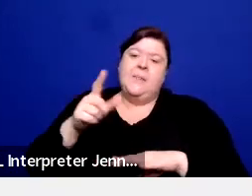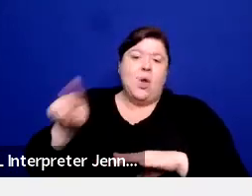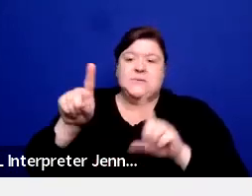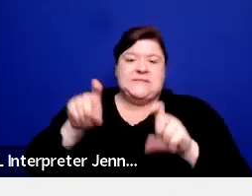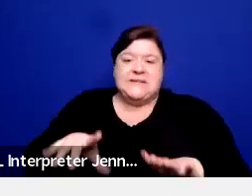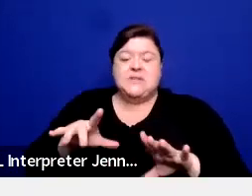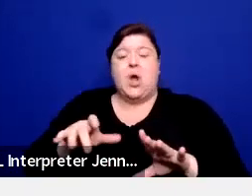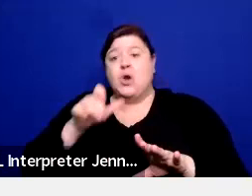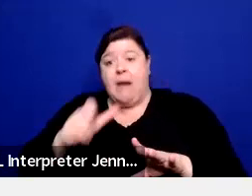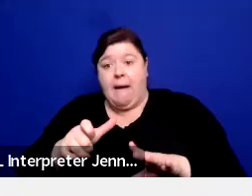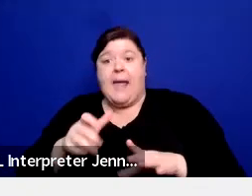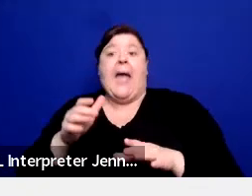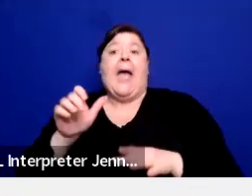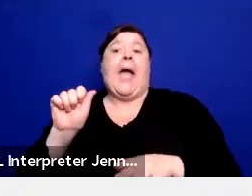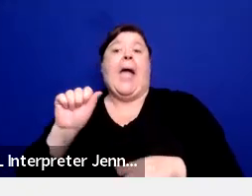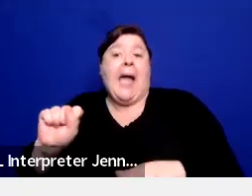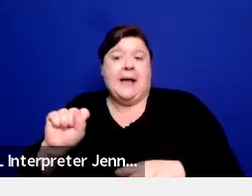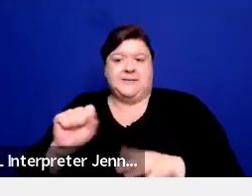And Needy, anything to add to that?